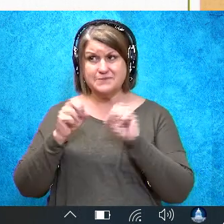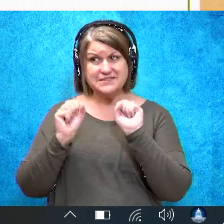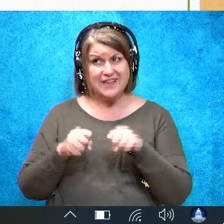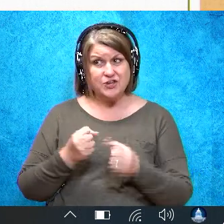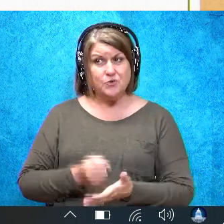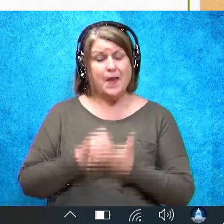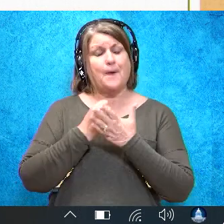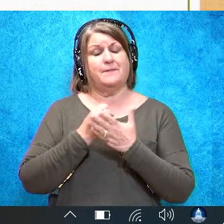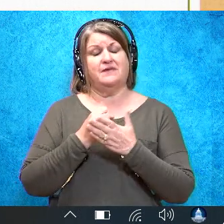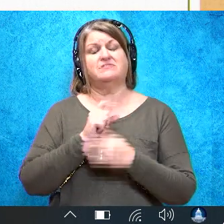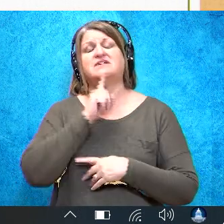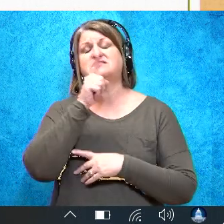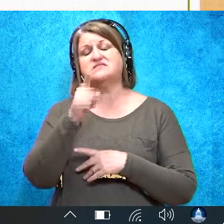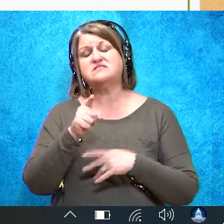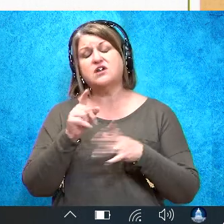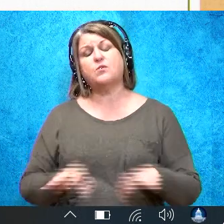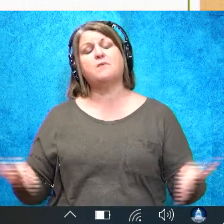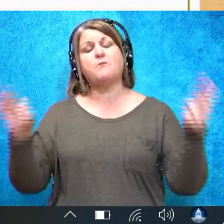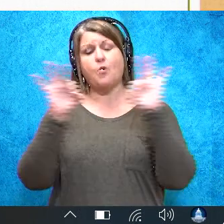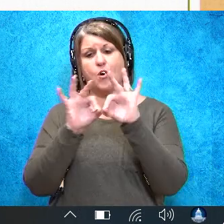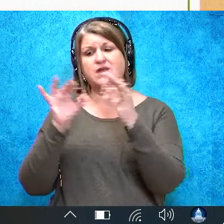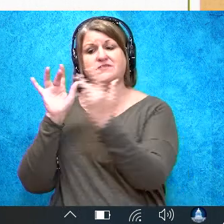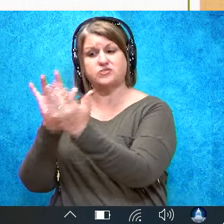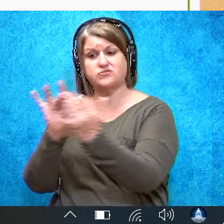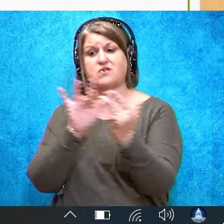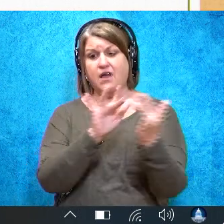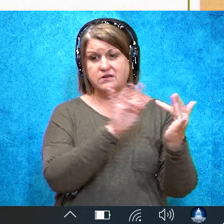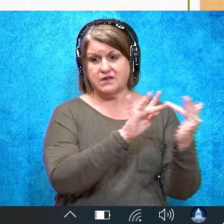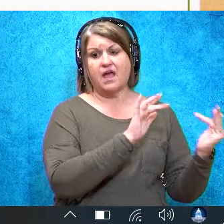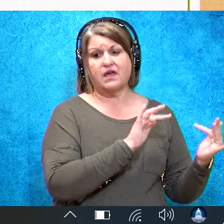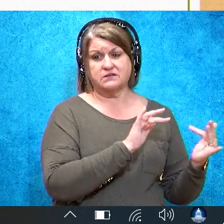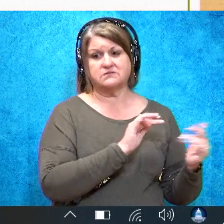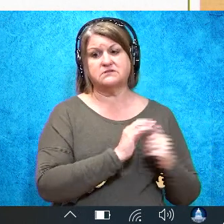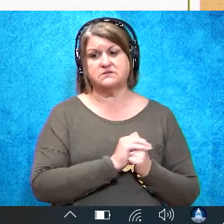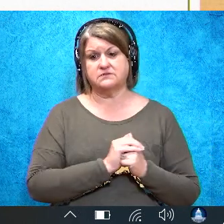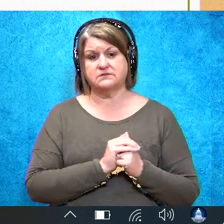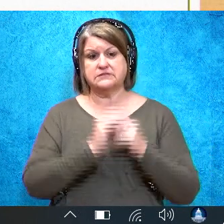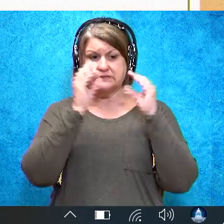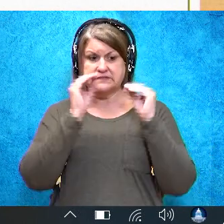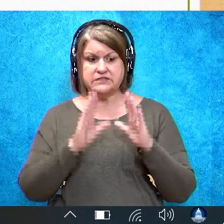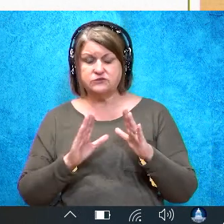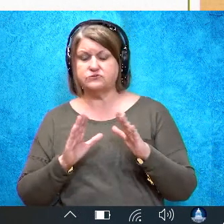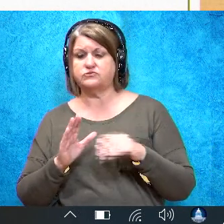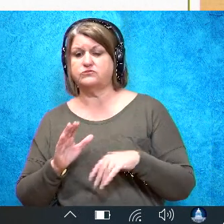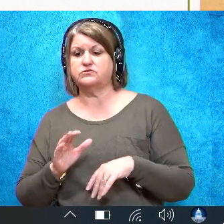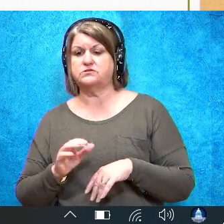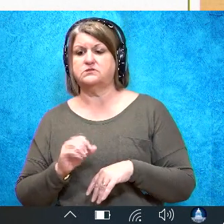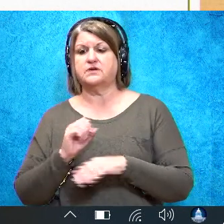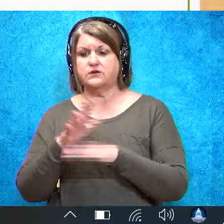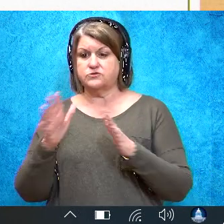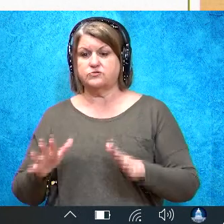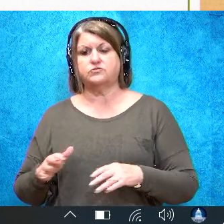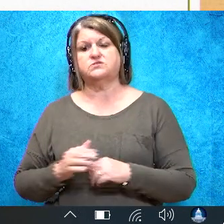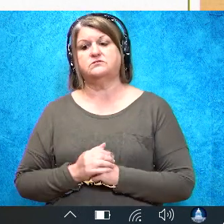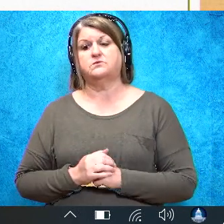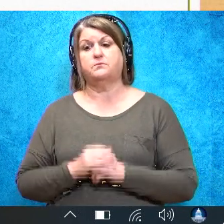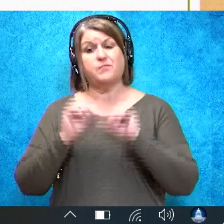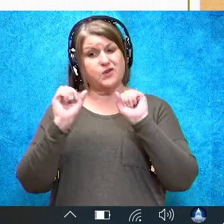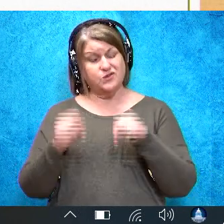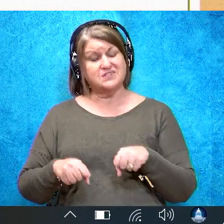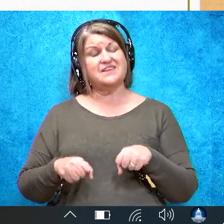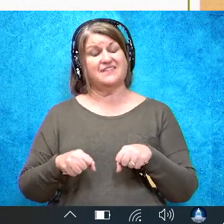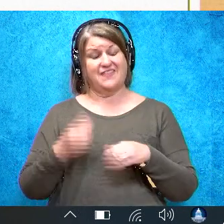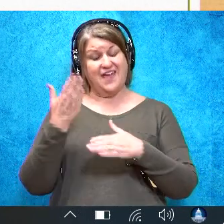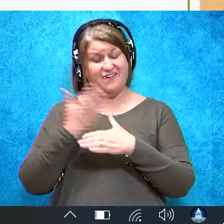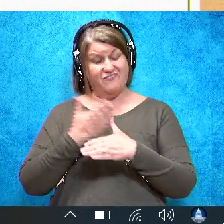so important that you reach out and not keep that to yourself, because it can affect your performance